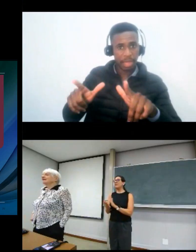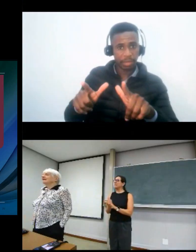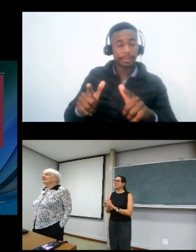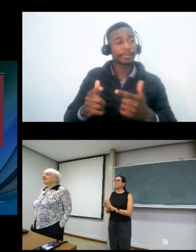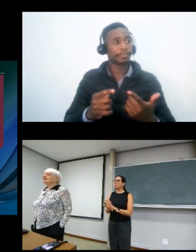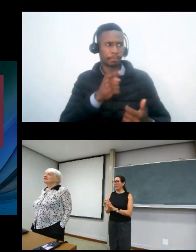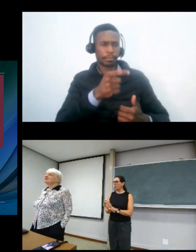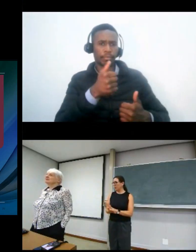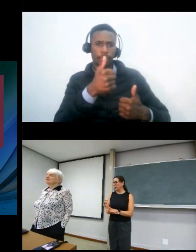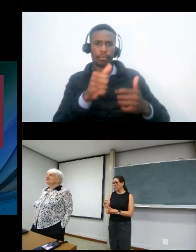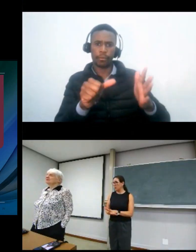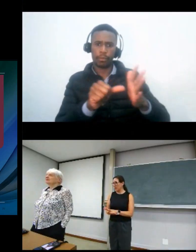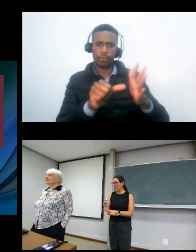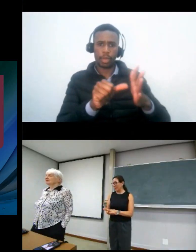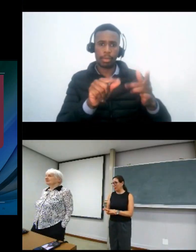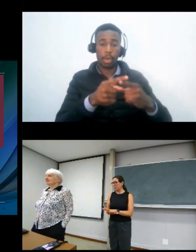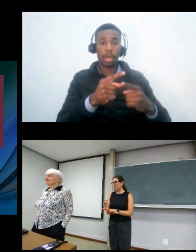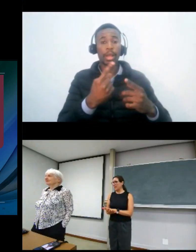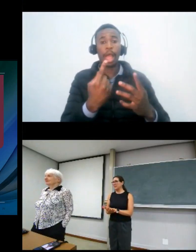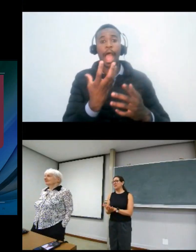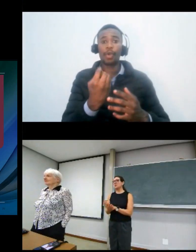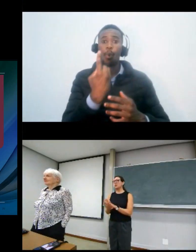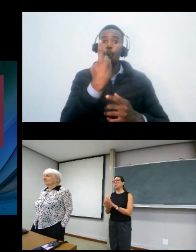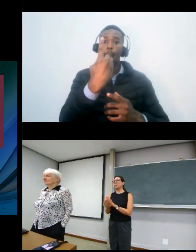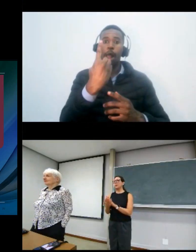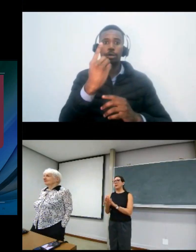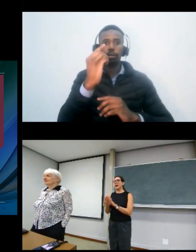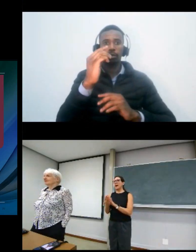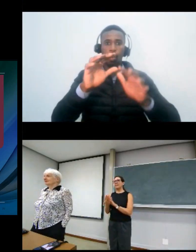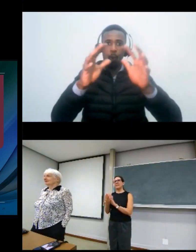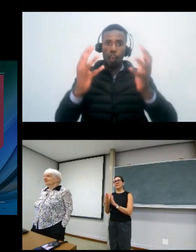up. There isn't one universal sign language,